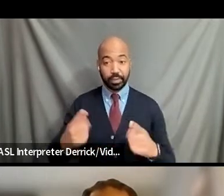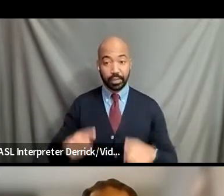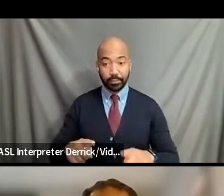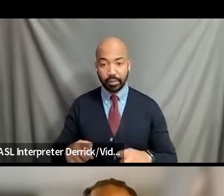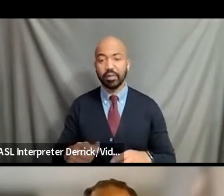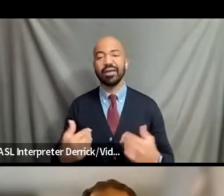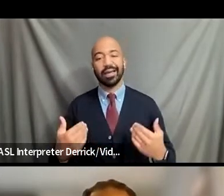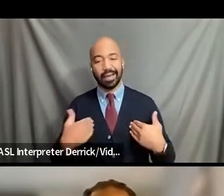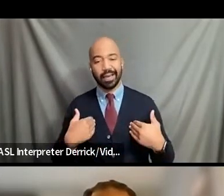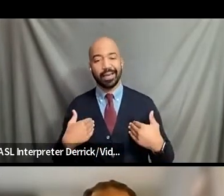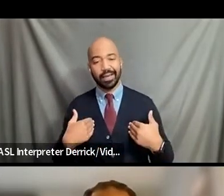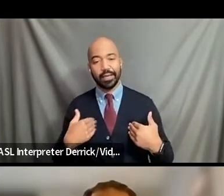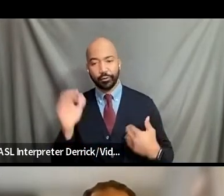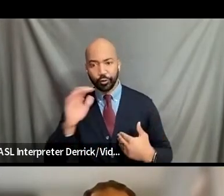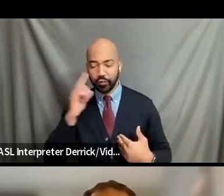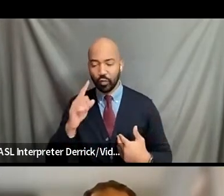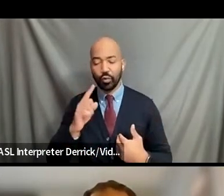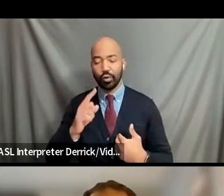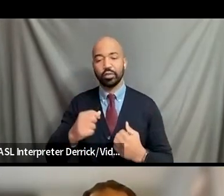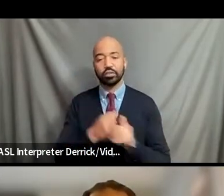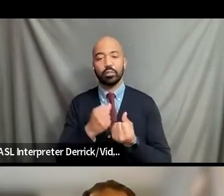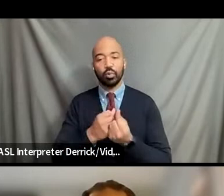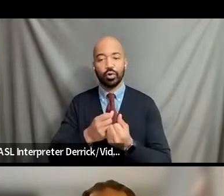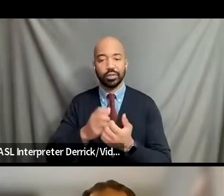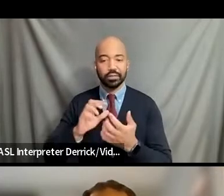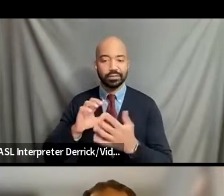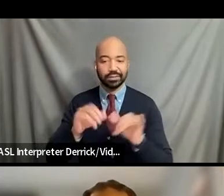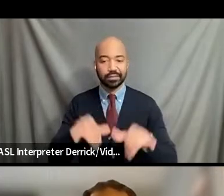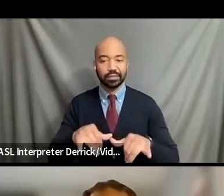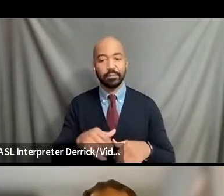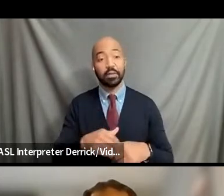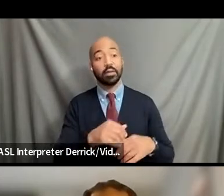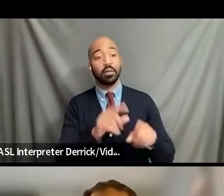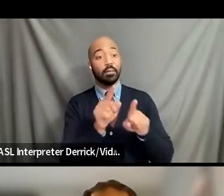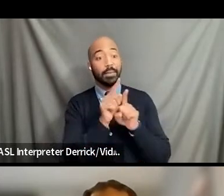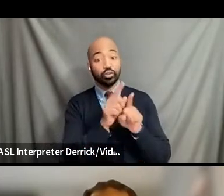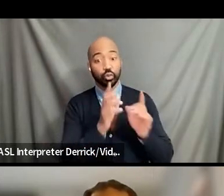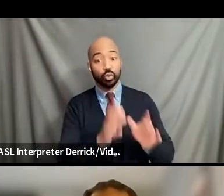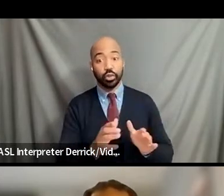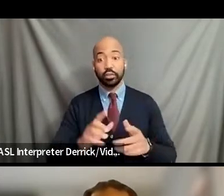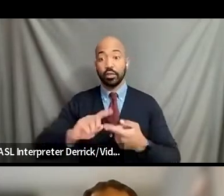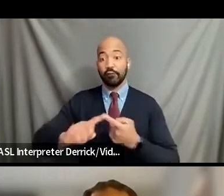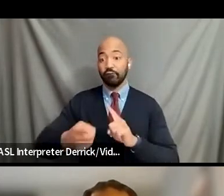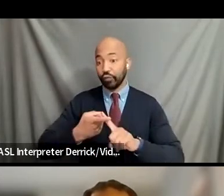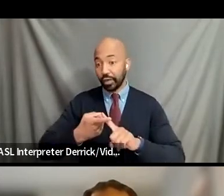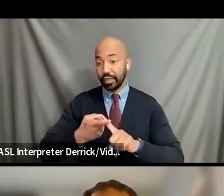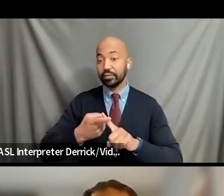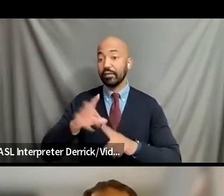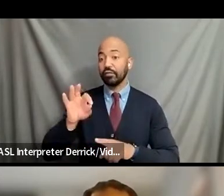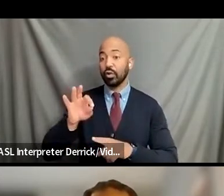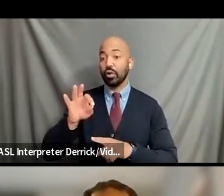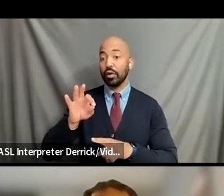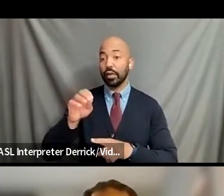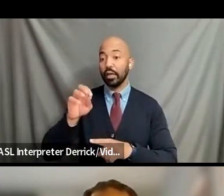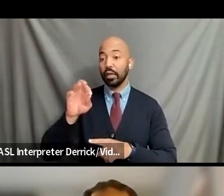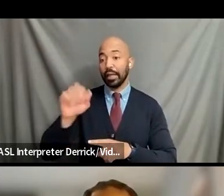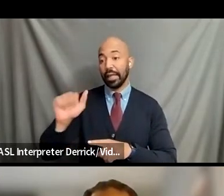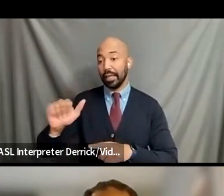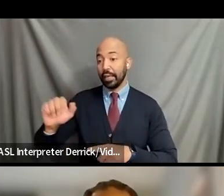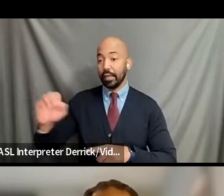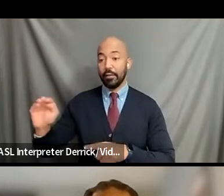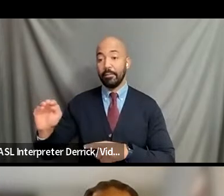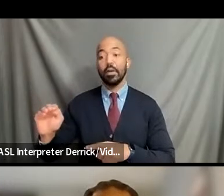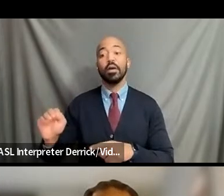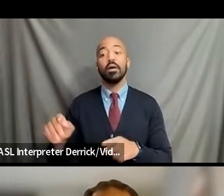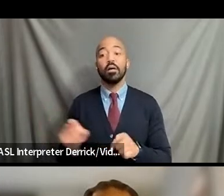system. And so I connected with my mentor and now my friend, Dr. Grad, back at Florida A&M University, and we would talk pretty often about